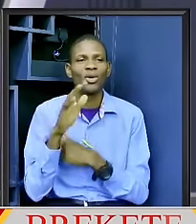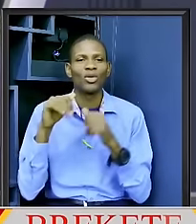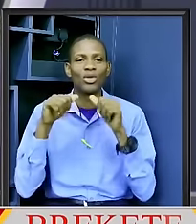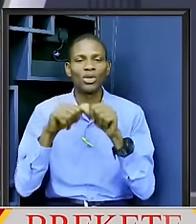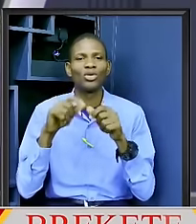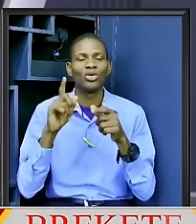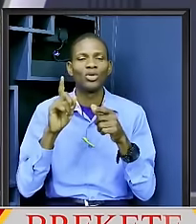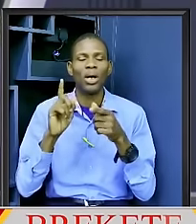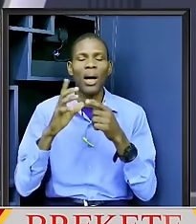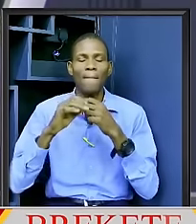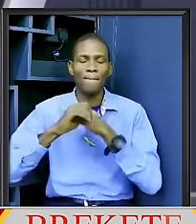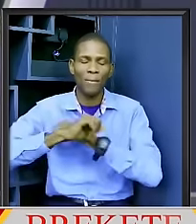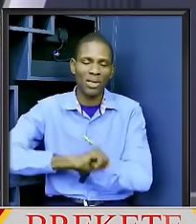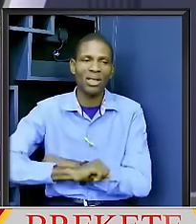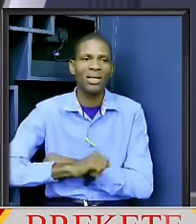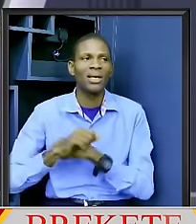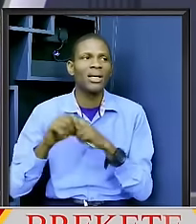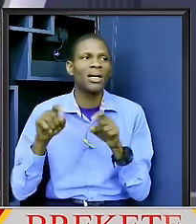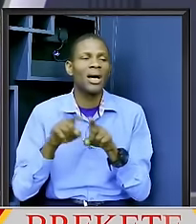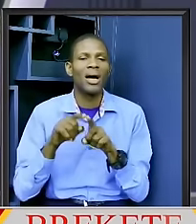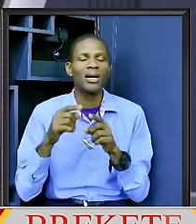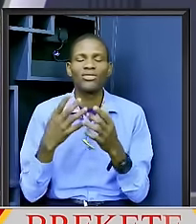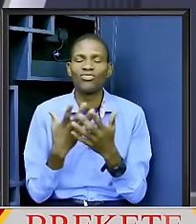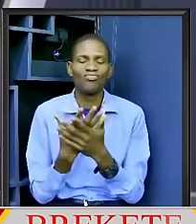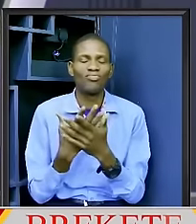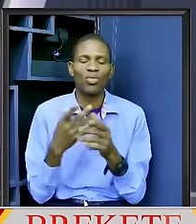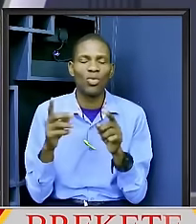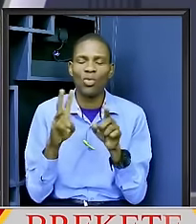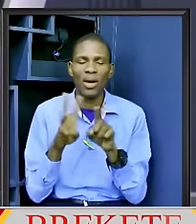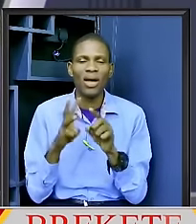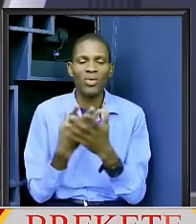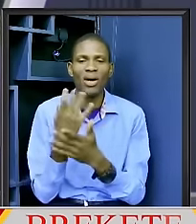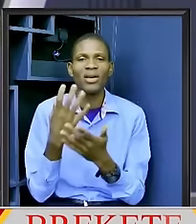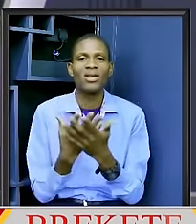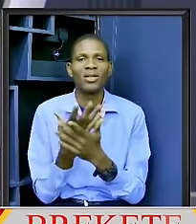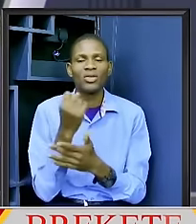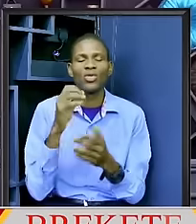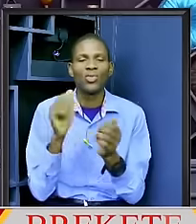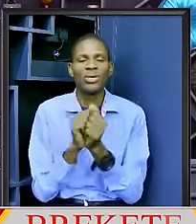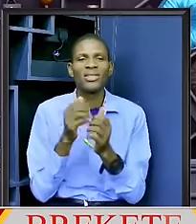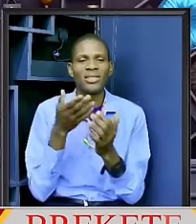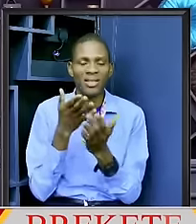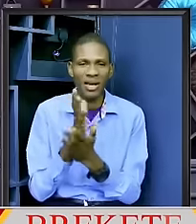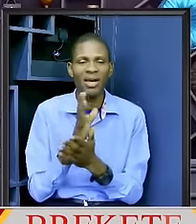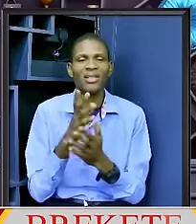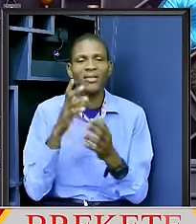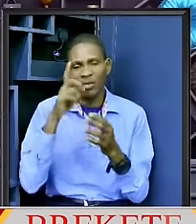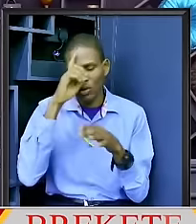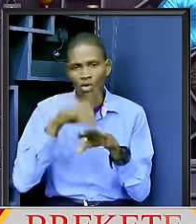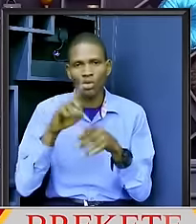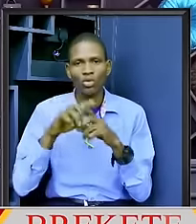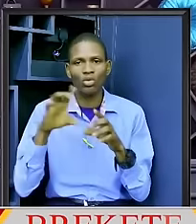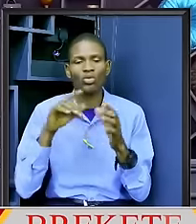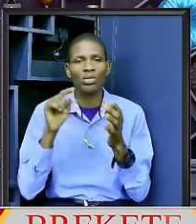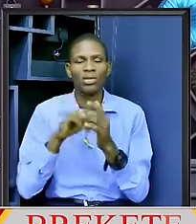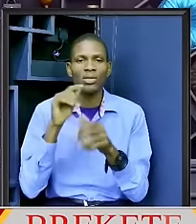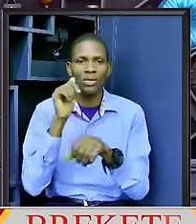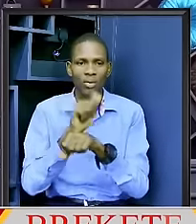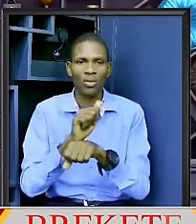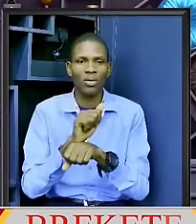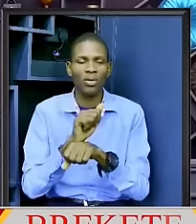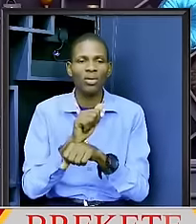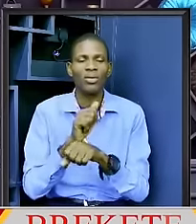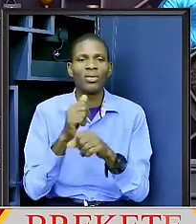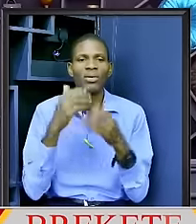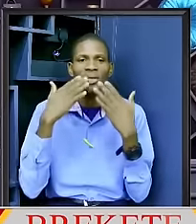to bless, protect, as well as enrich you with the right wisdom to do amen. This work.